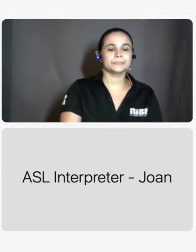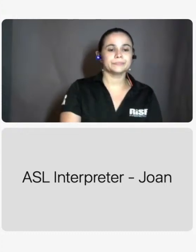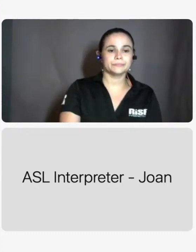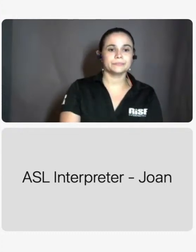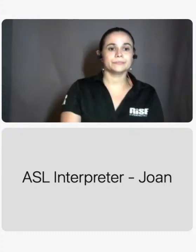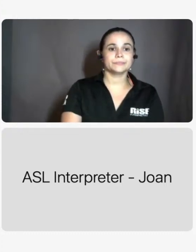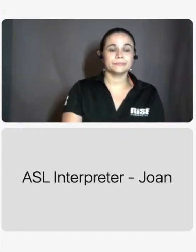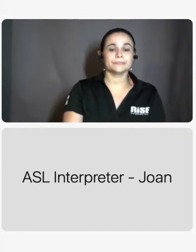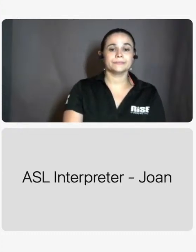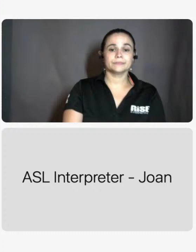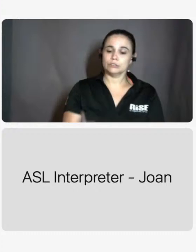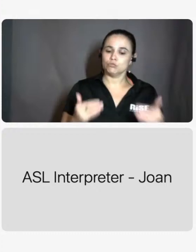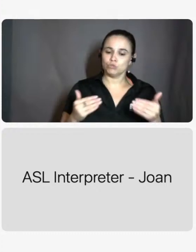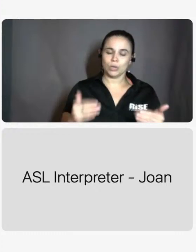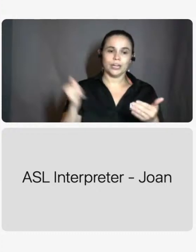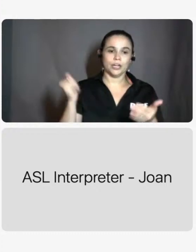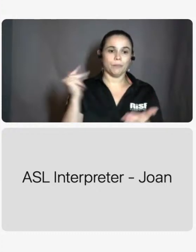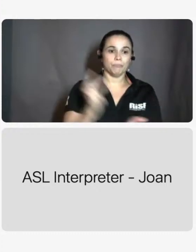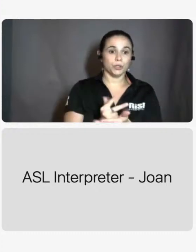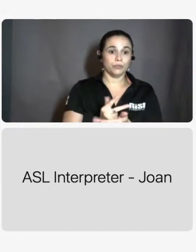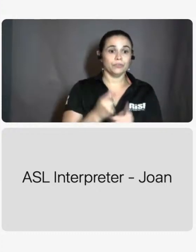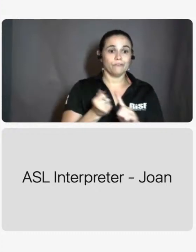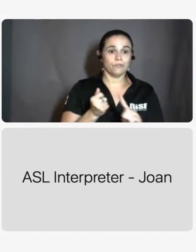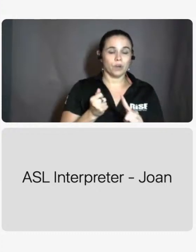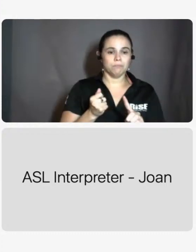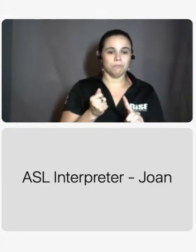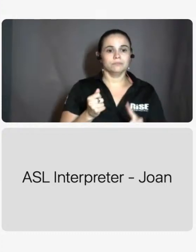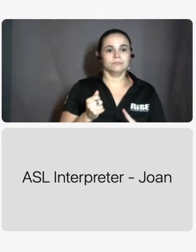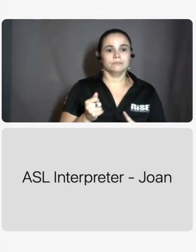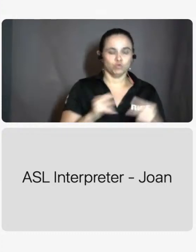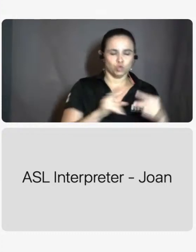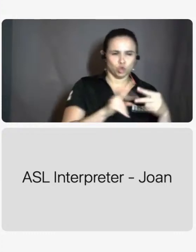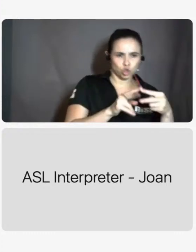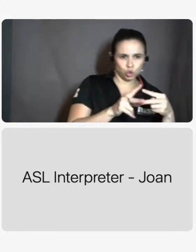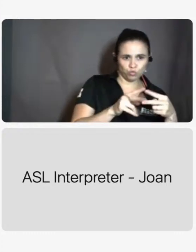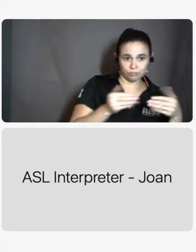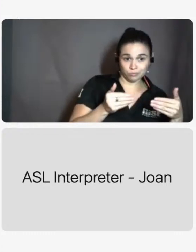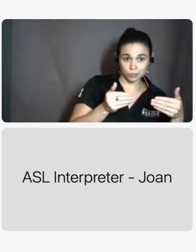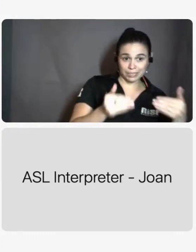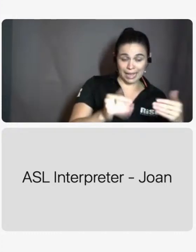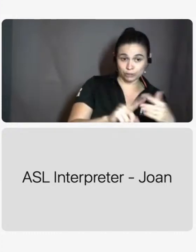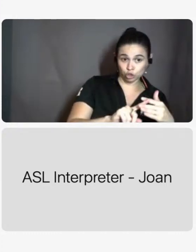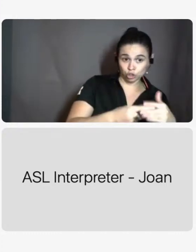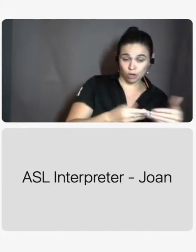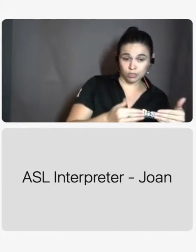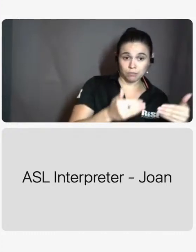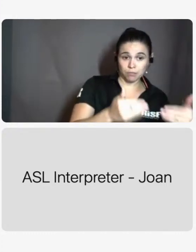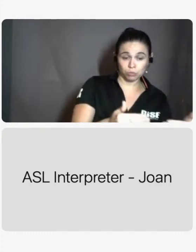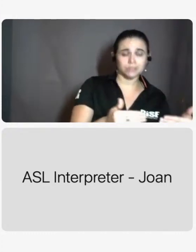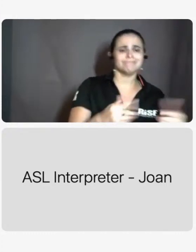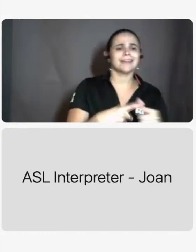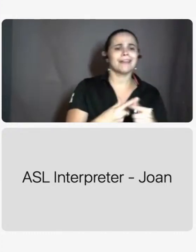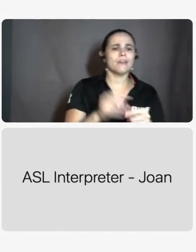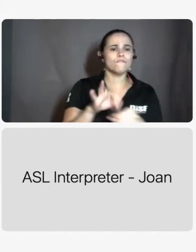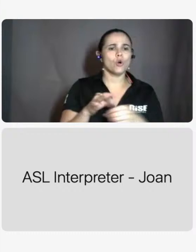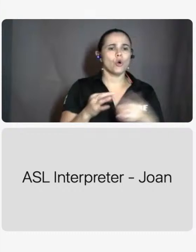Fuentes and Board Member Dan Flores and carried on a 5-0 vote, the board approved action